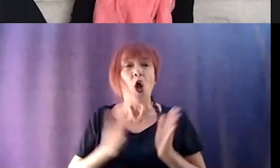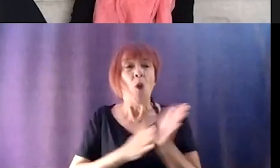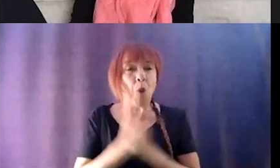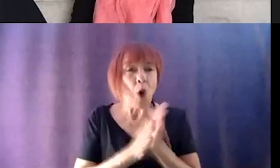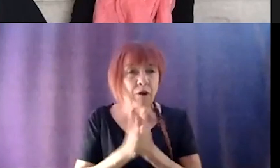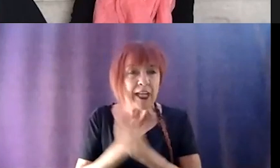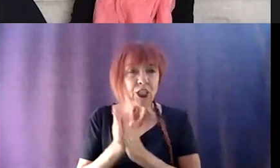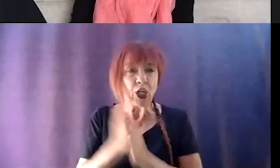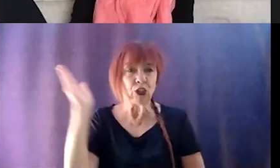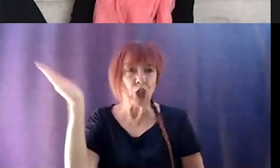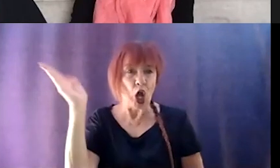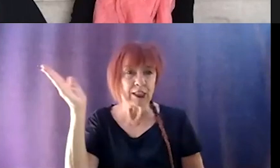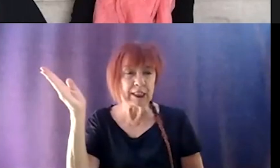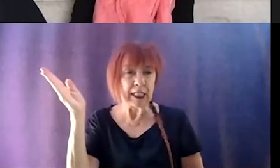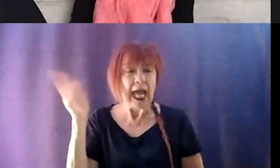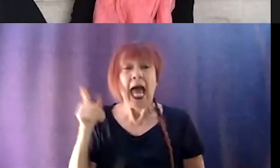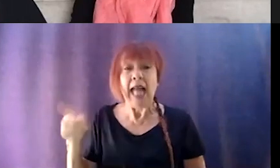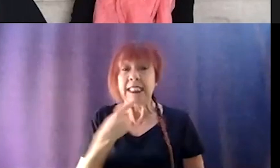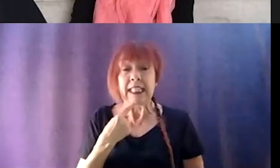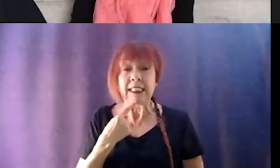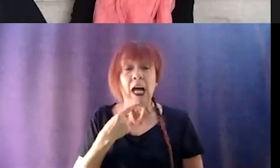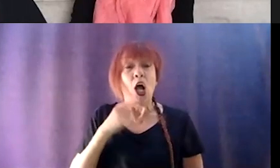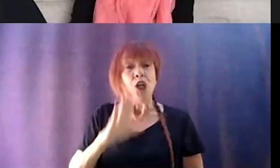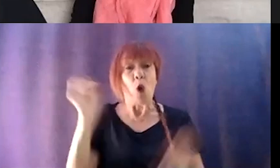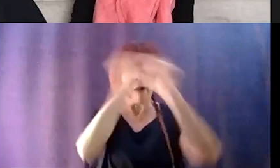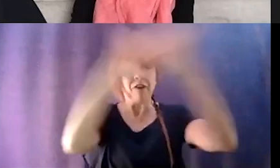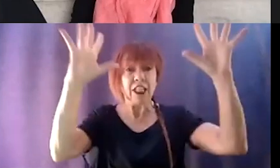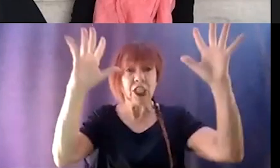writing your visions down. So when you're having trouble trying to figure